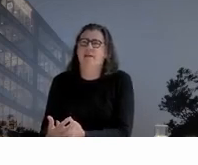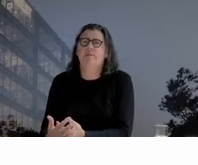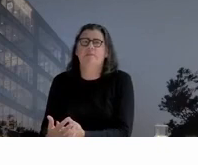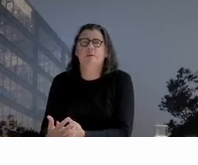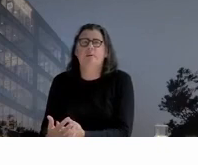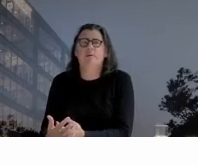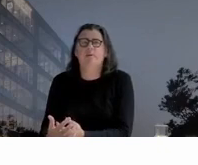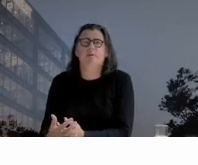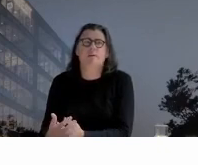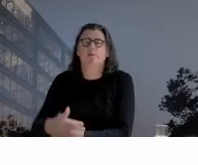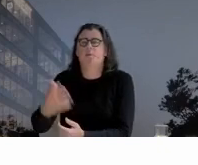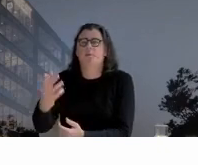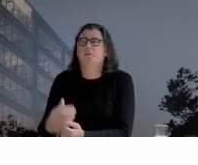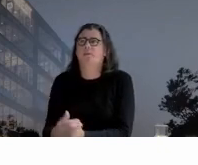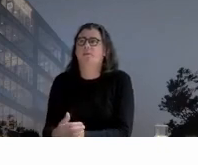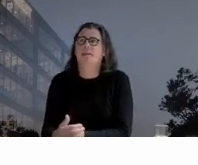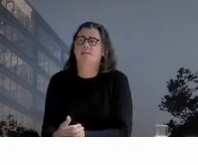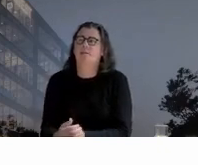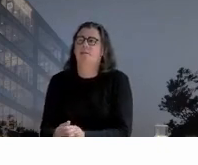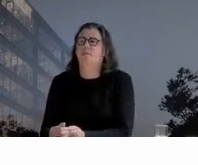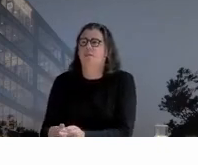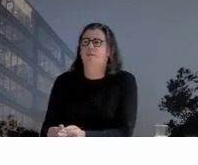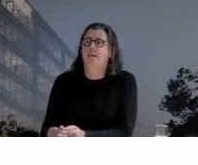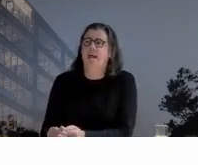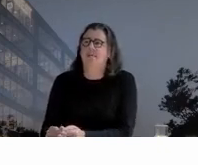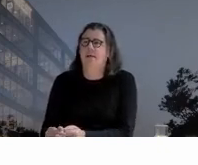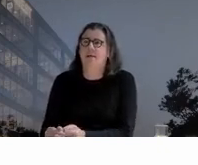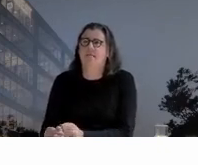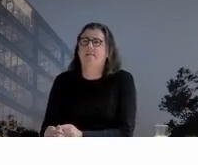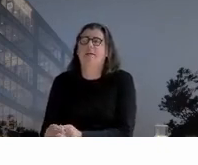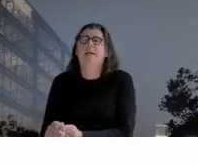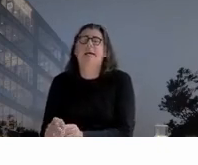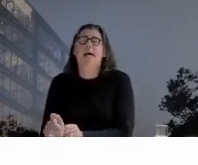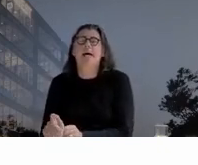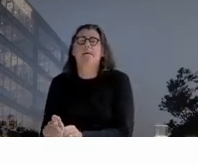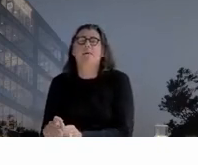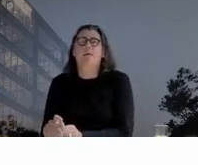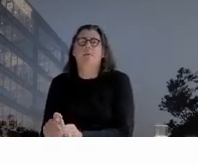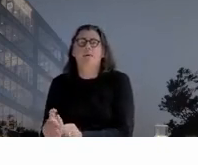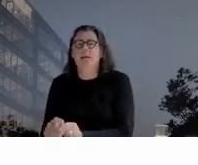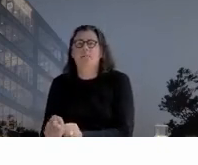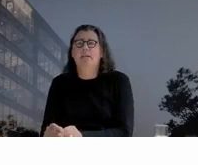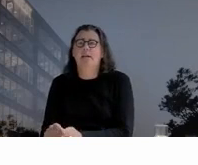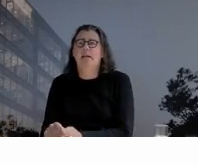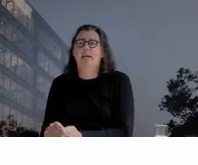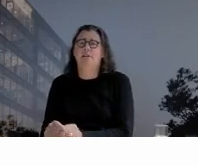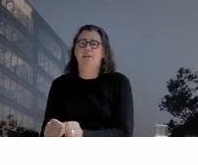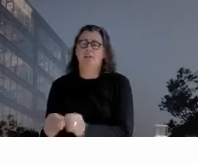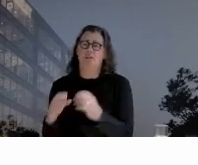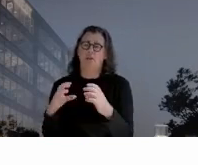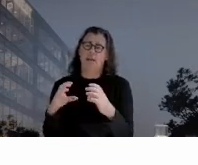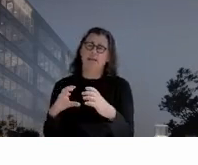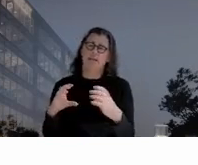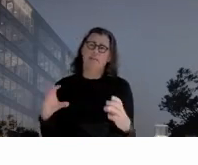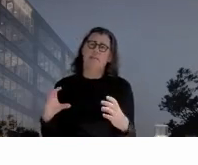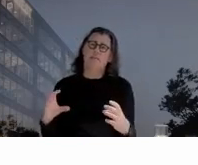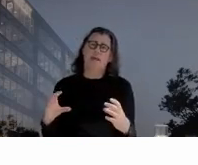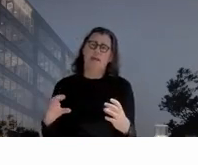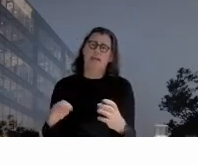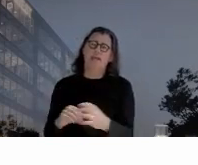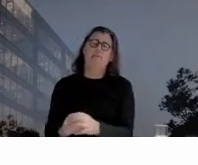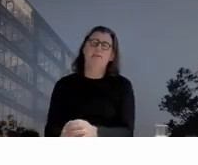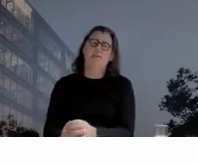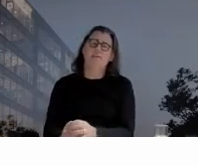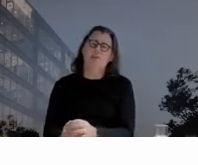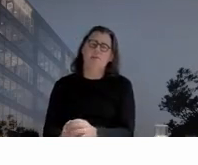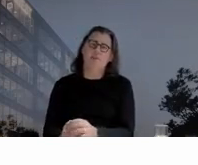really see any reason why we couldn't. So if you want to, let us know and we'll let you have it. We developed a calculator to just look at a typical